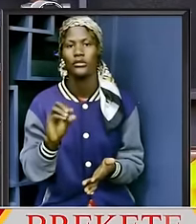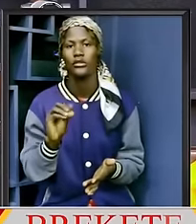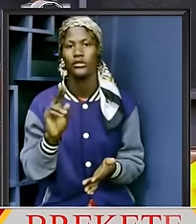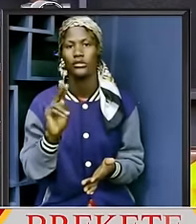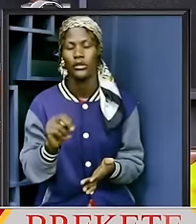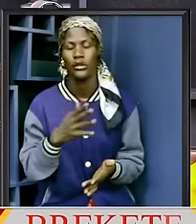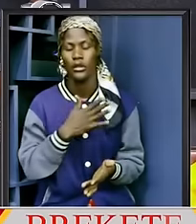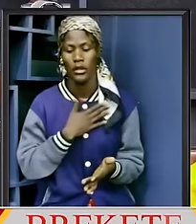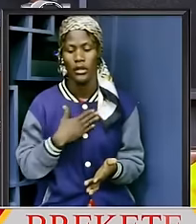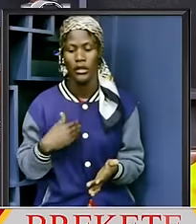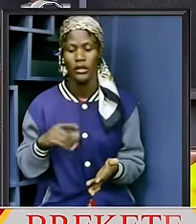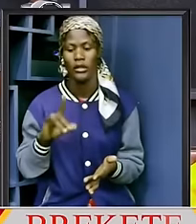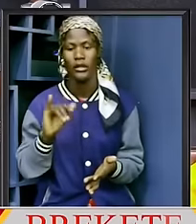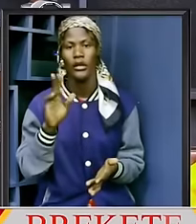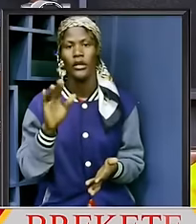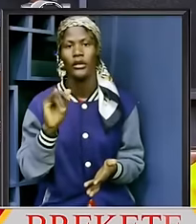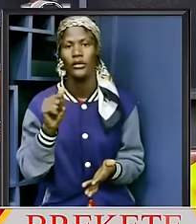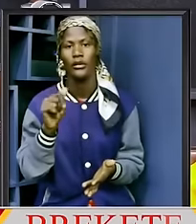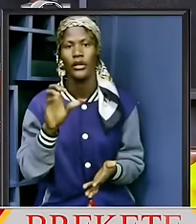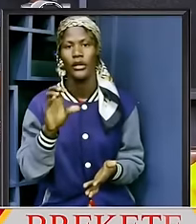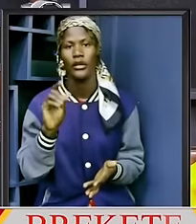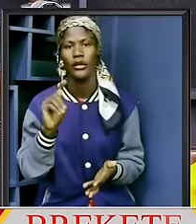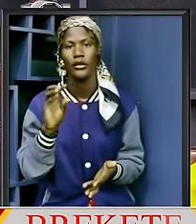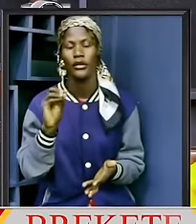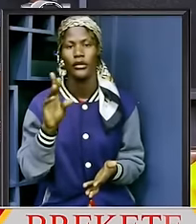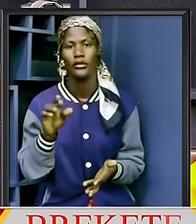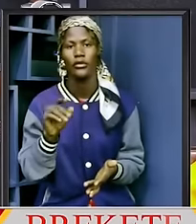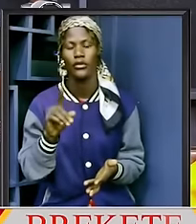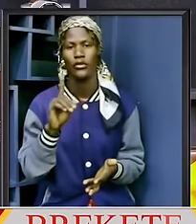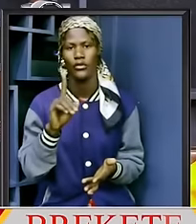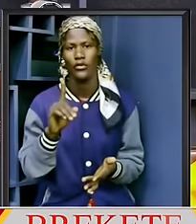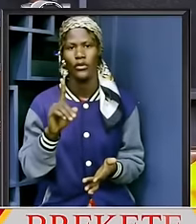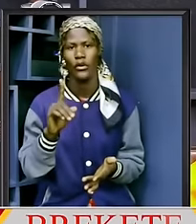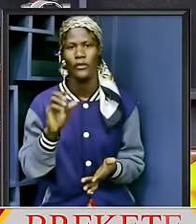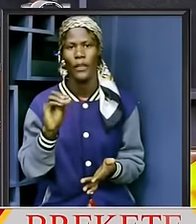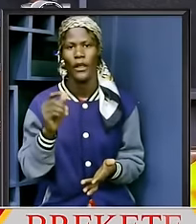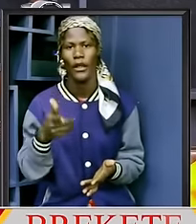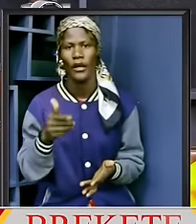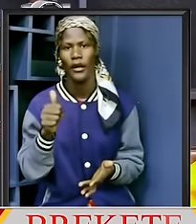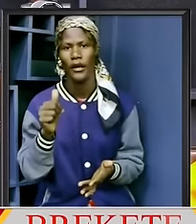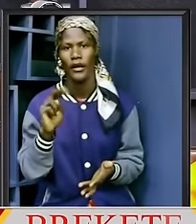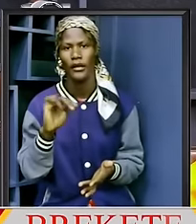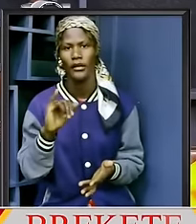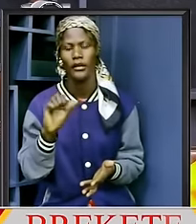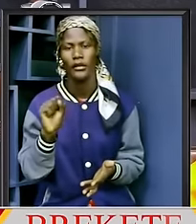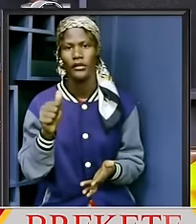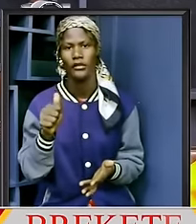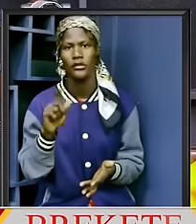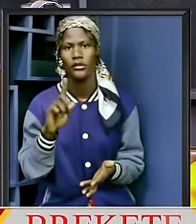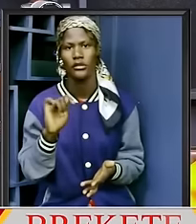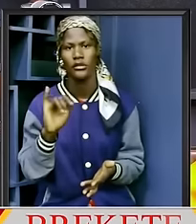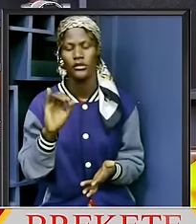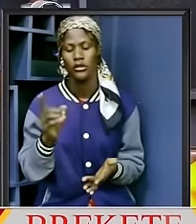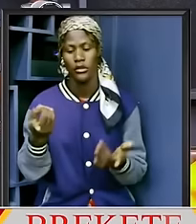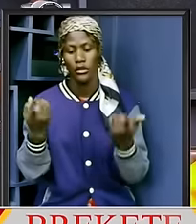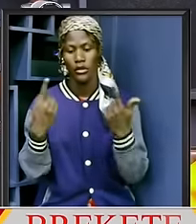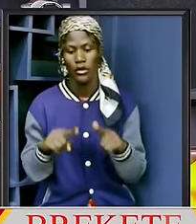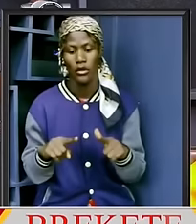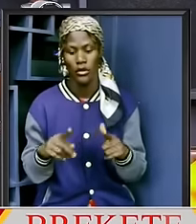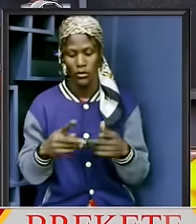and the managing director of one organization, then they for studio, they come